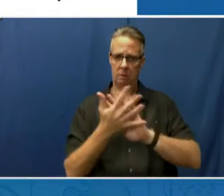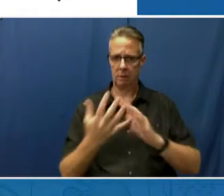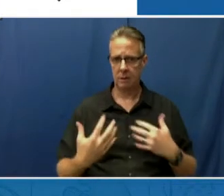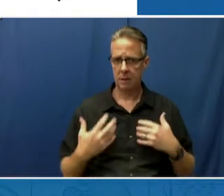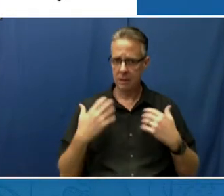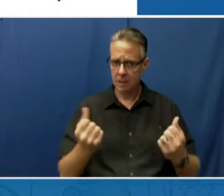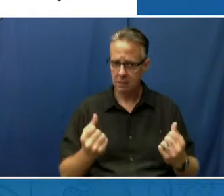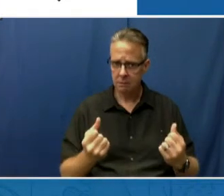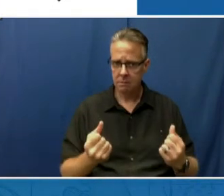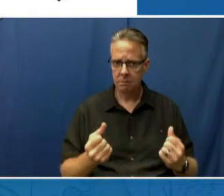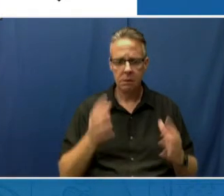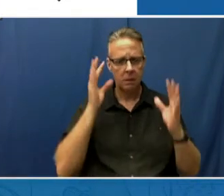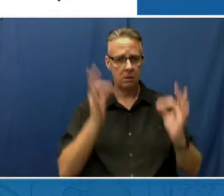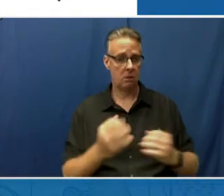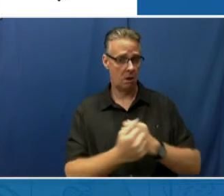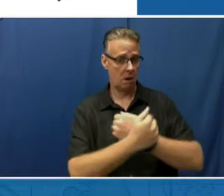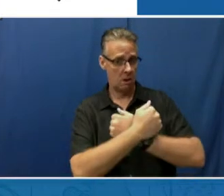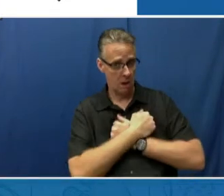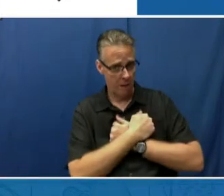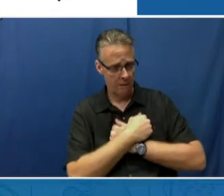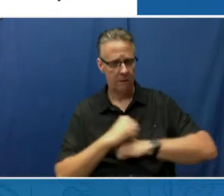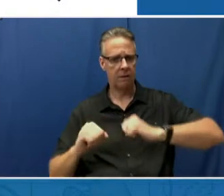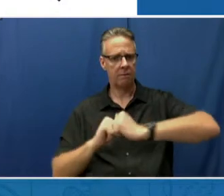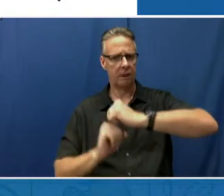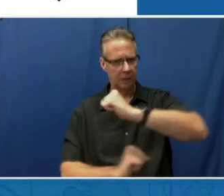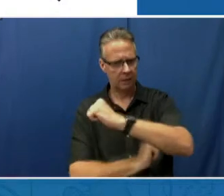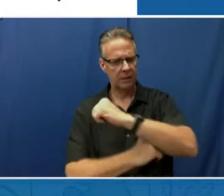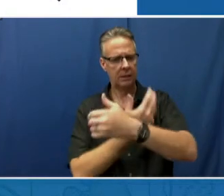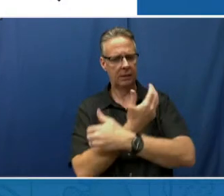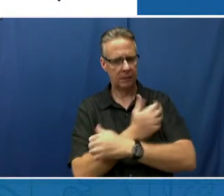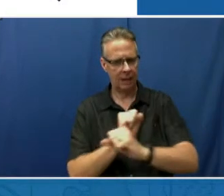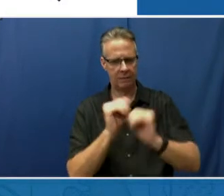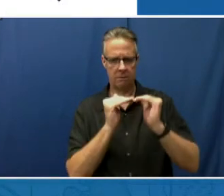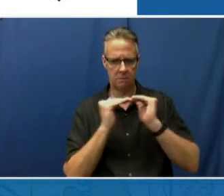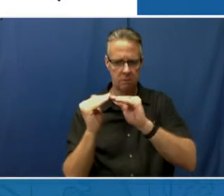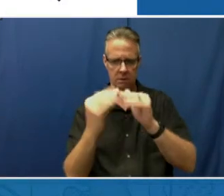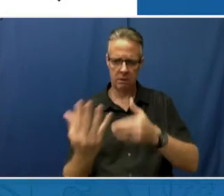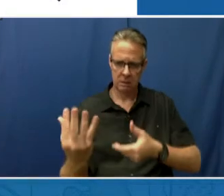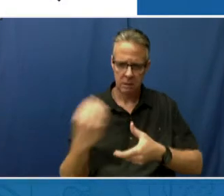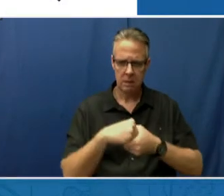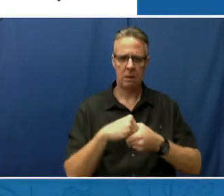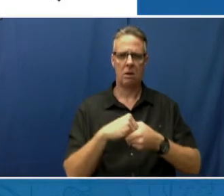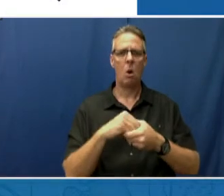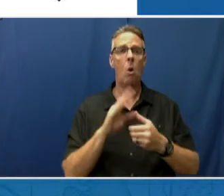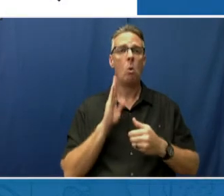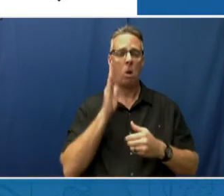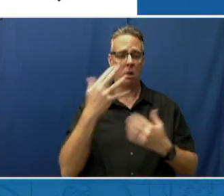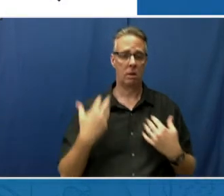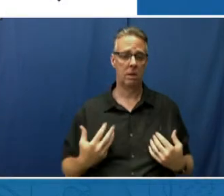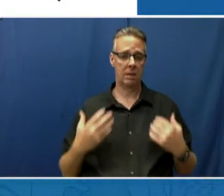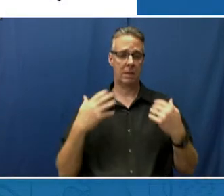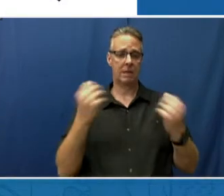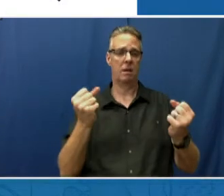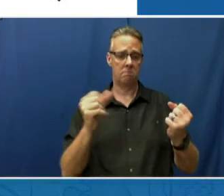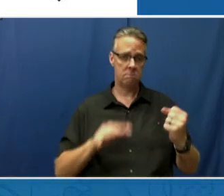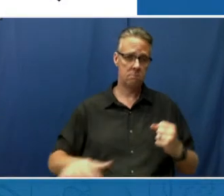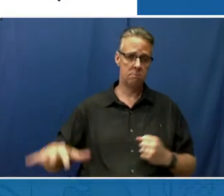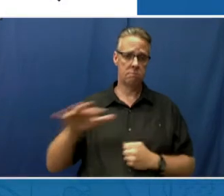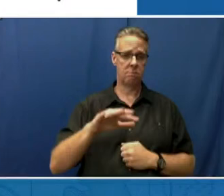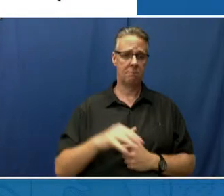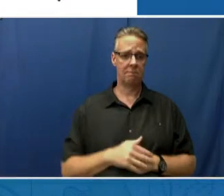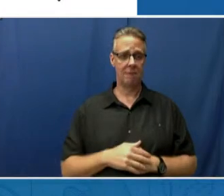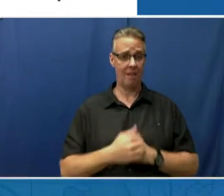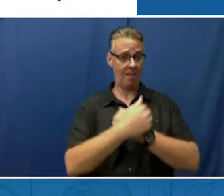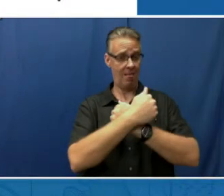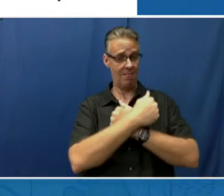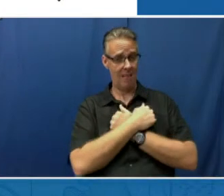love, foundation to a safer, more equitable community that will ultimately heal our nation. The gift of love is